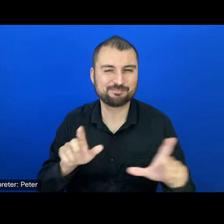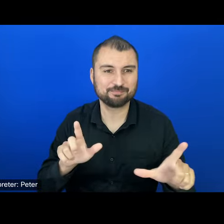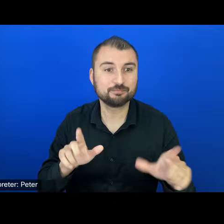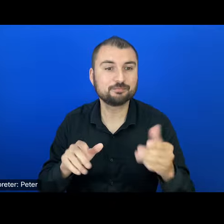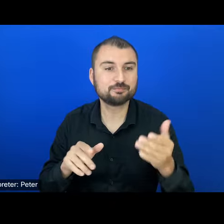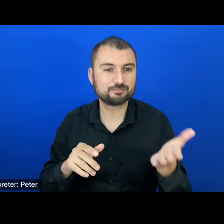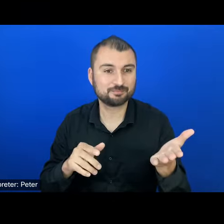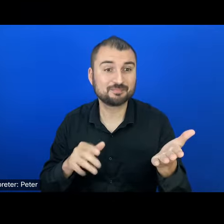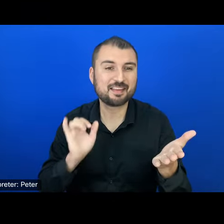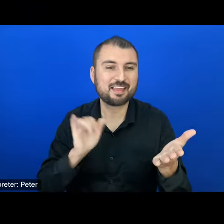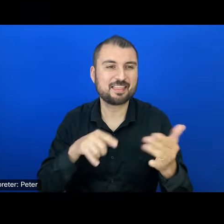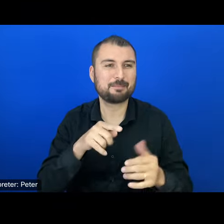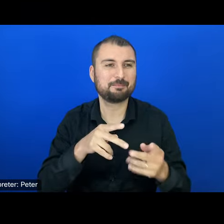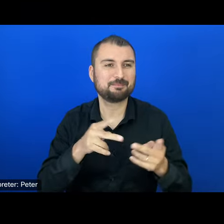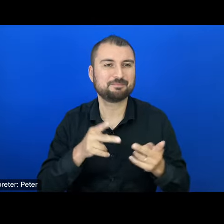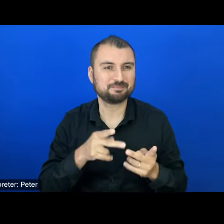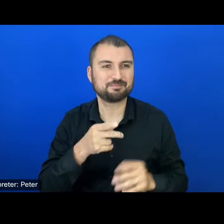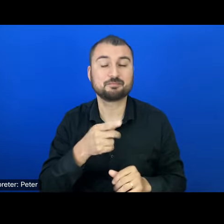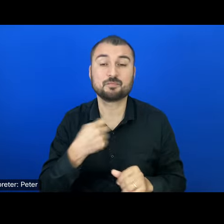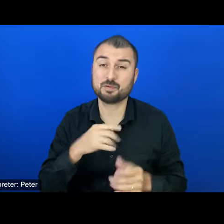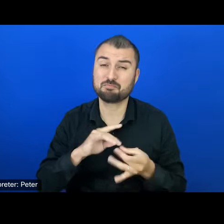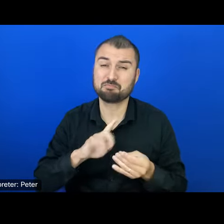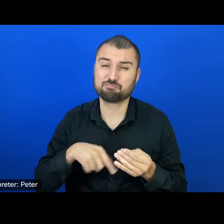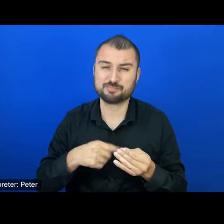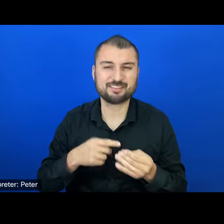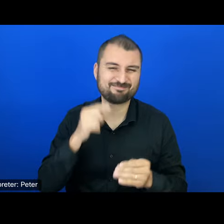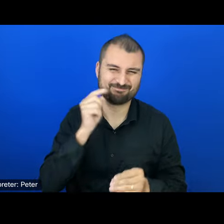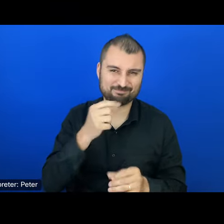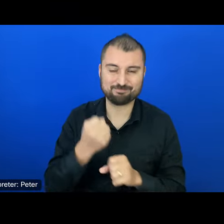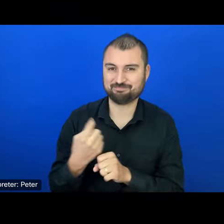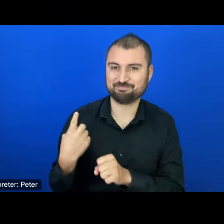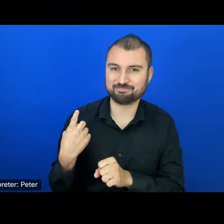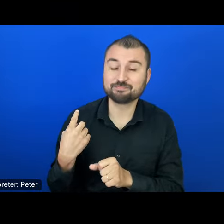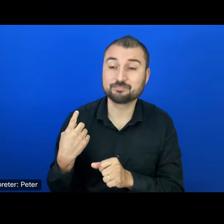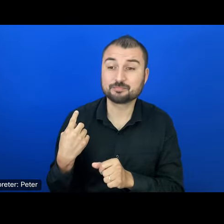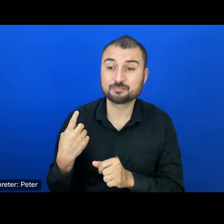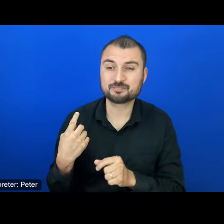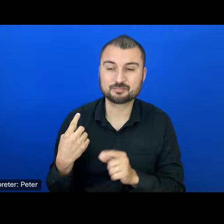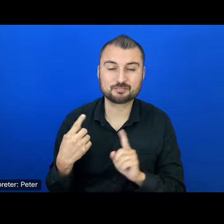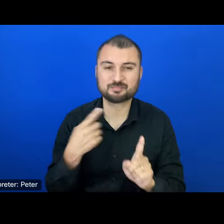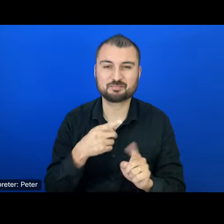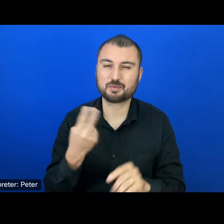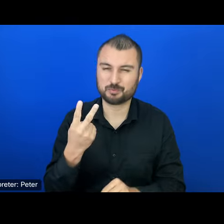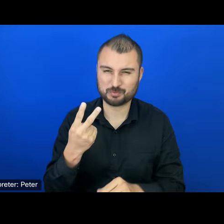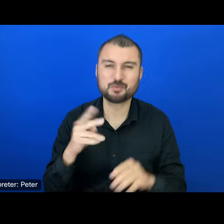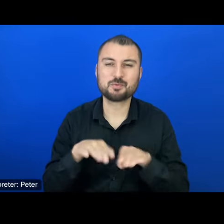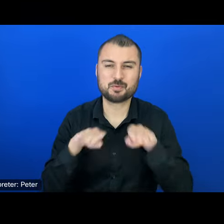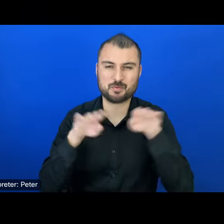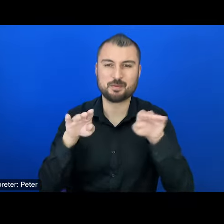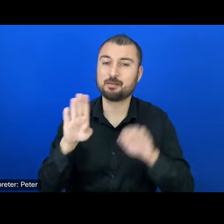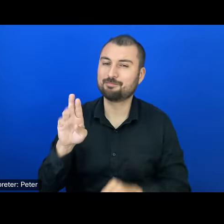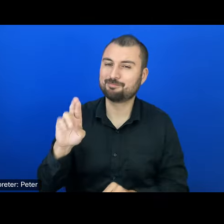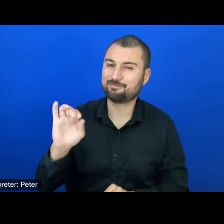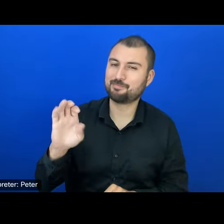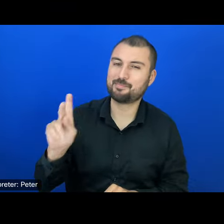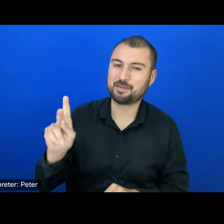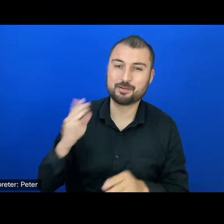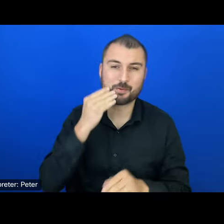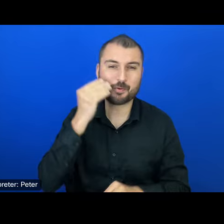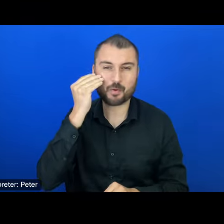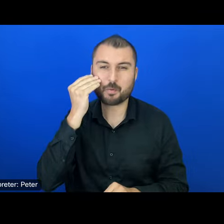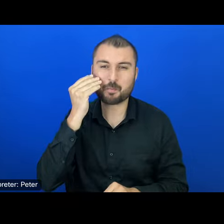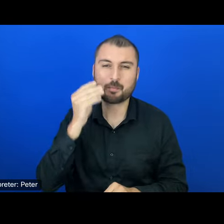Printer Place. This is, we also talked about this last year. This is a two-story brick home overlooking the Kansas River.